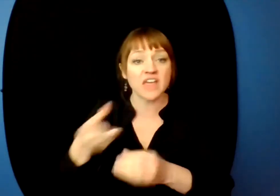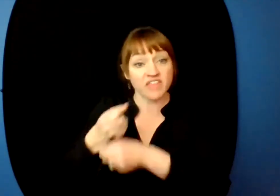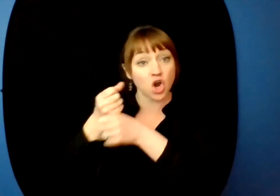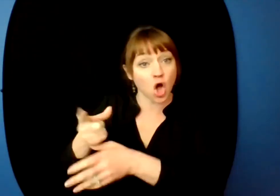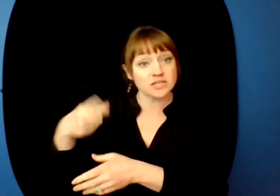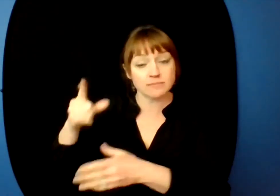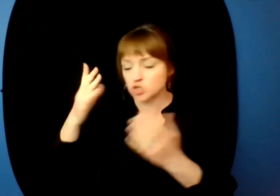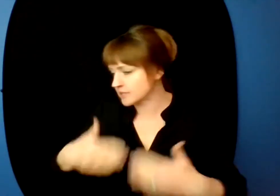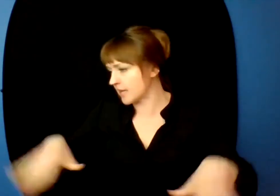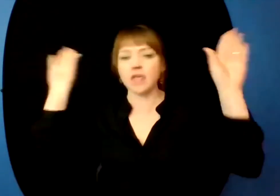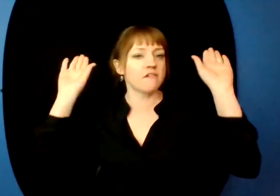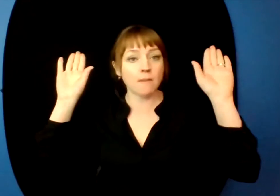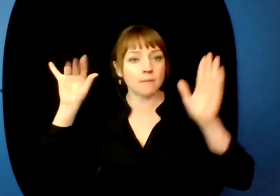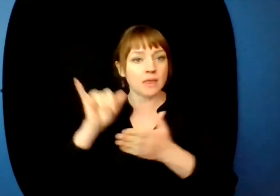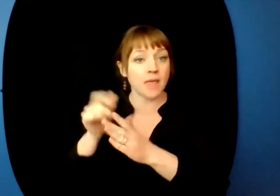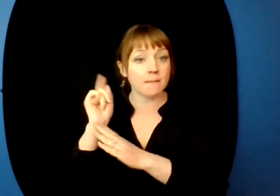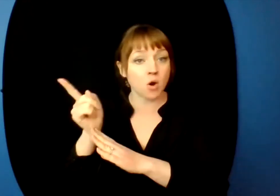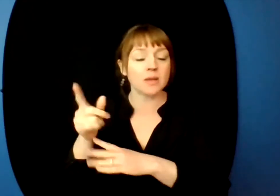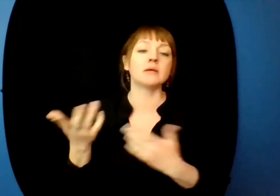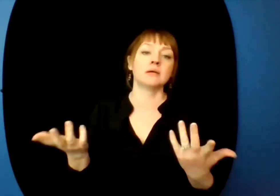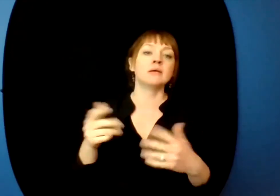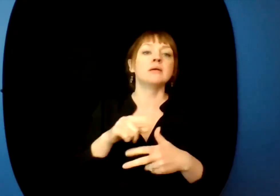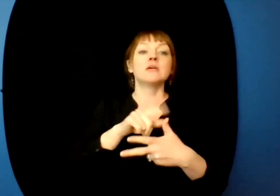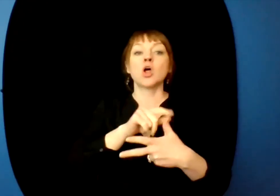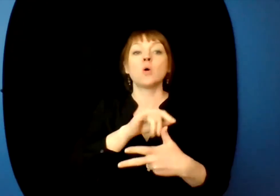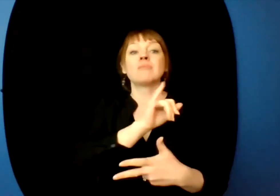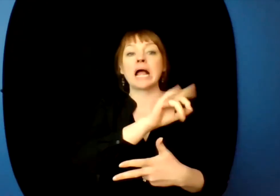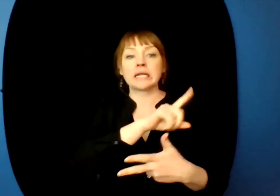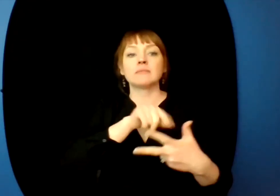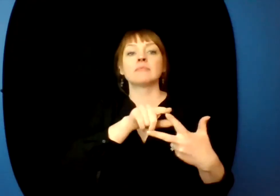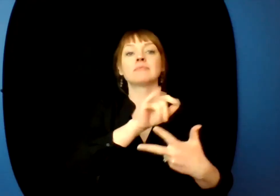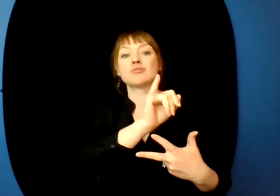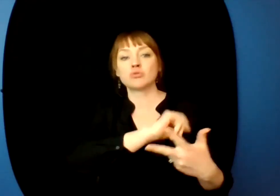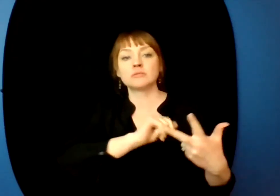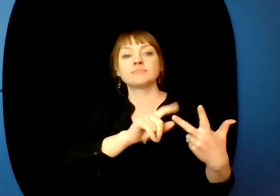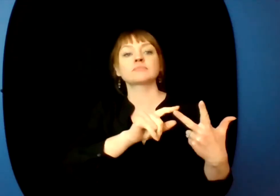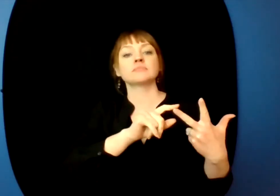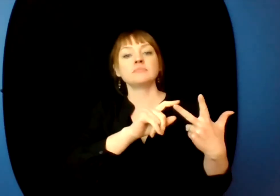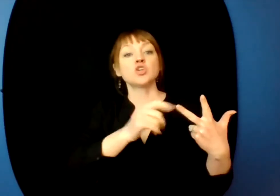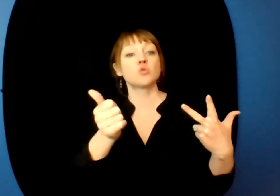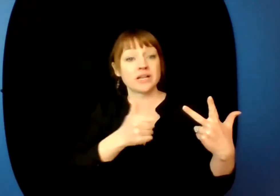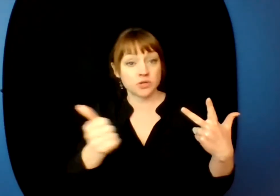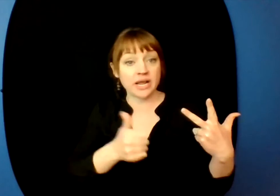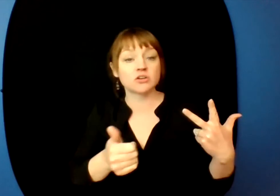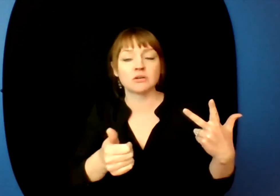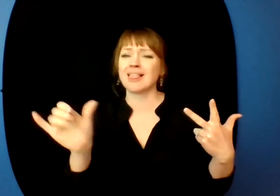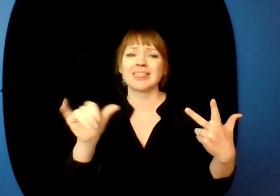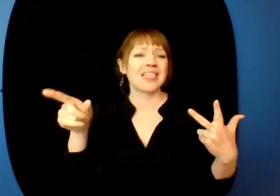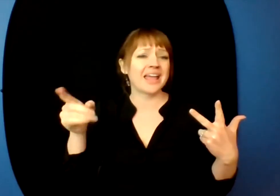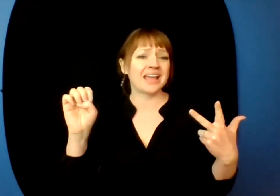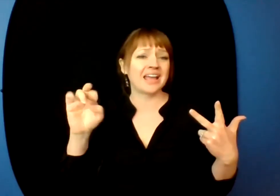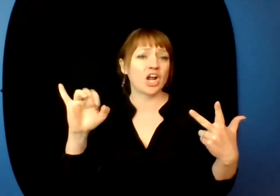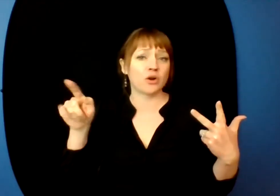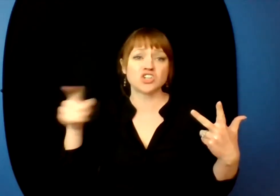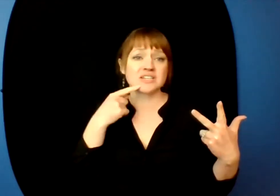moment. So that's insurance, ID, transportation, of course, just like Erin said, is a big